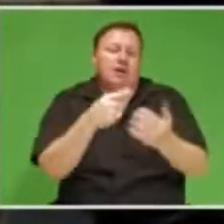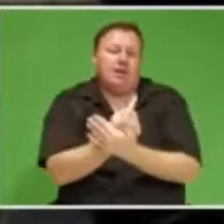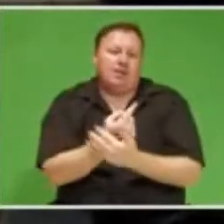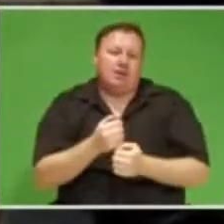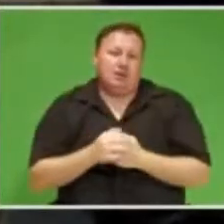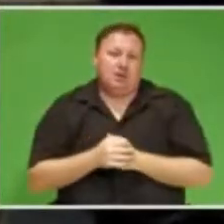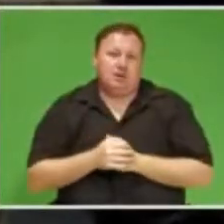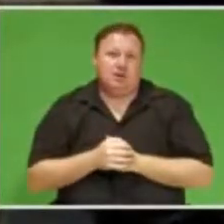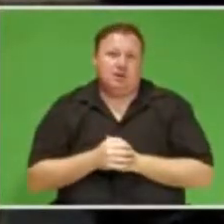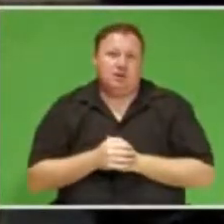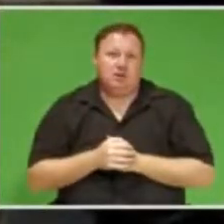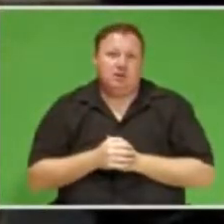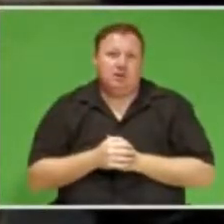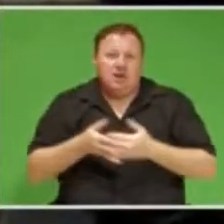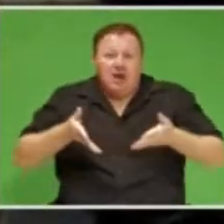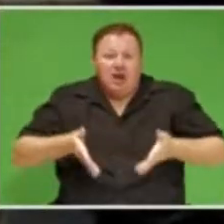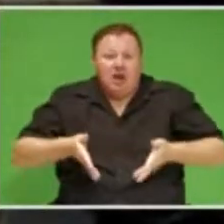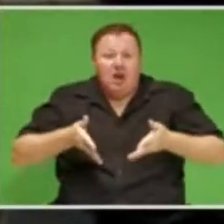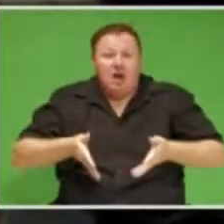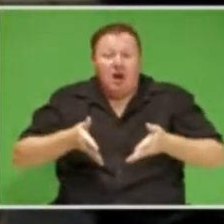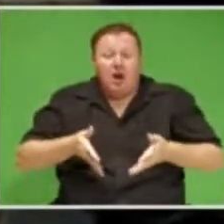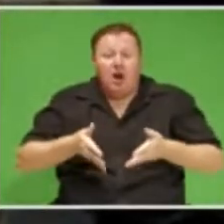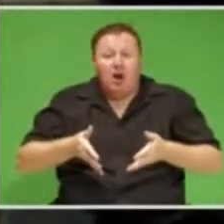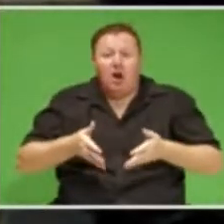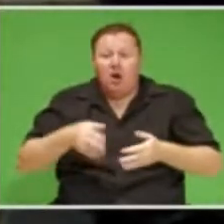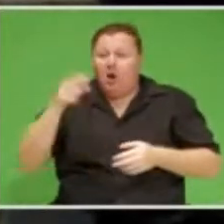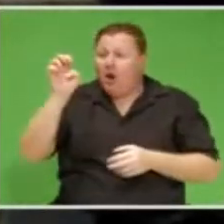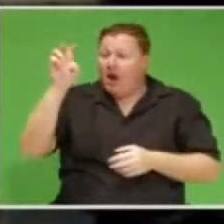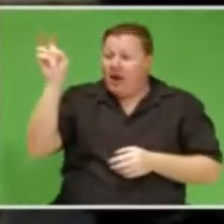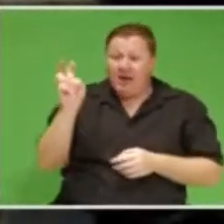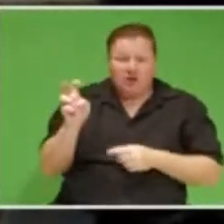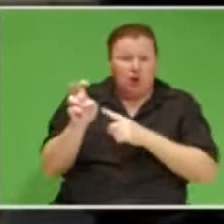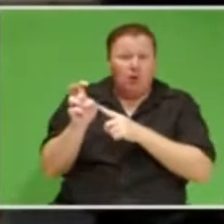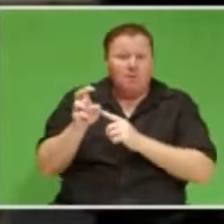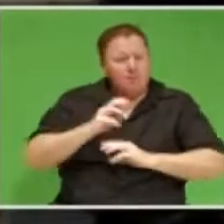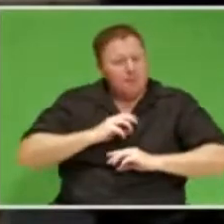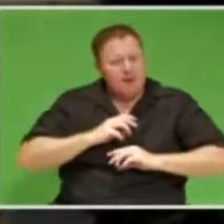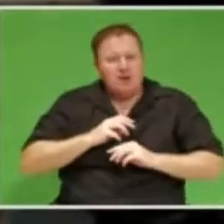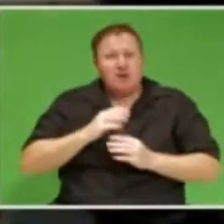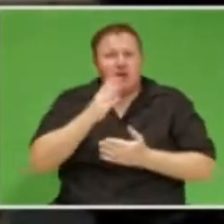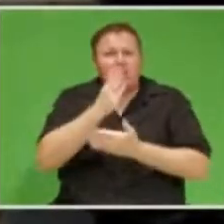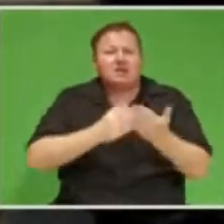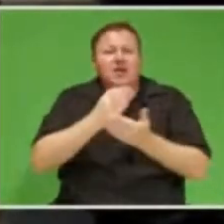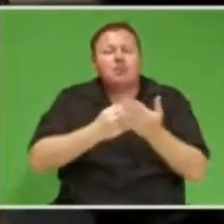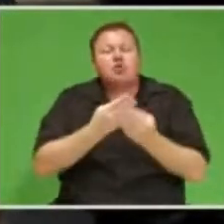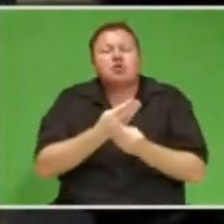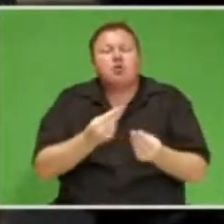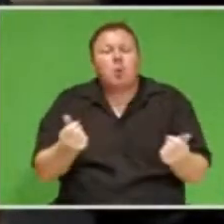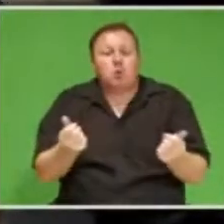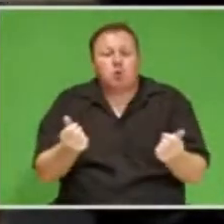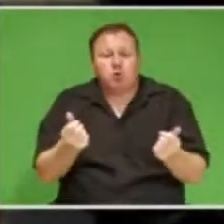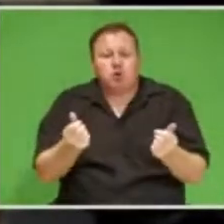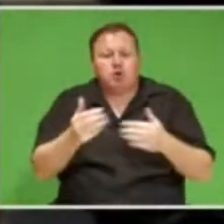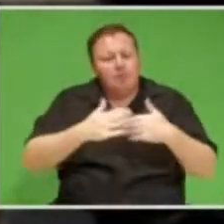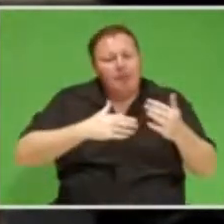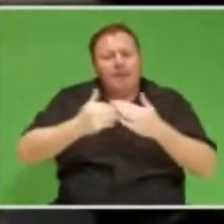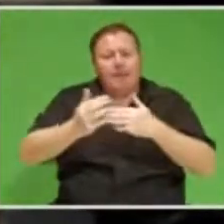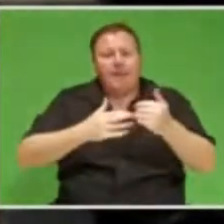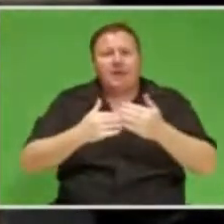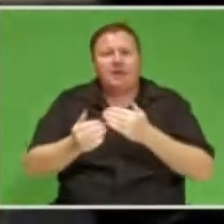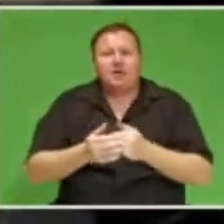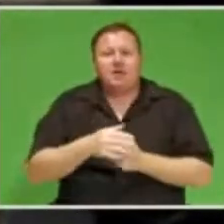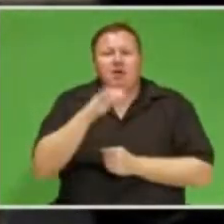Eskom is urgently fast-tracking the construction of a temporary solution to bring back